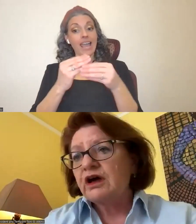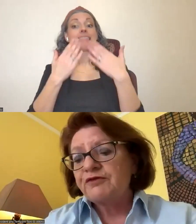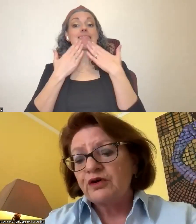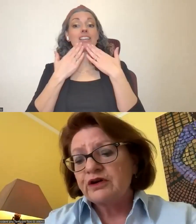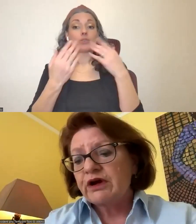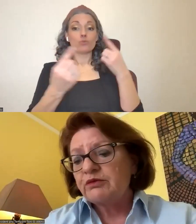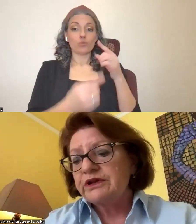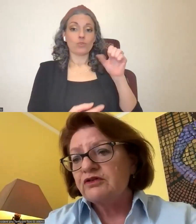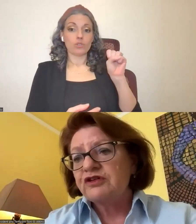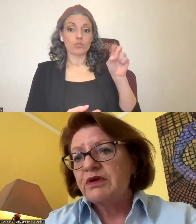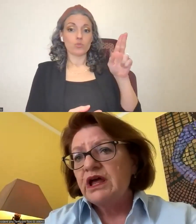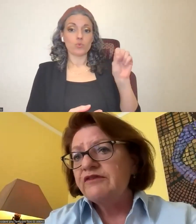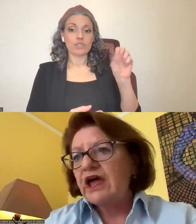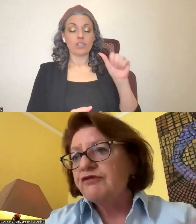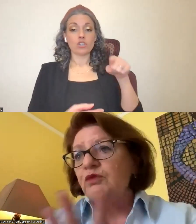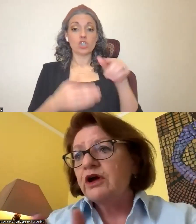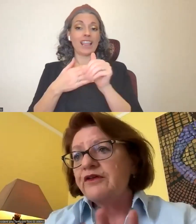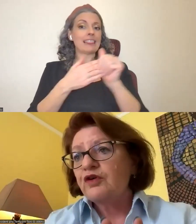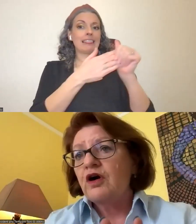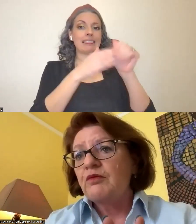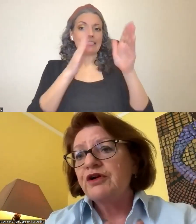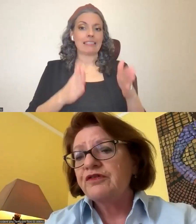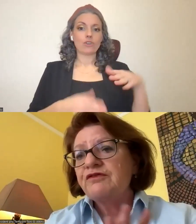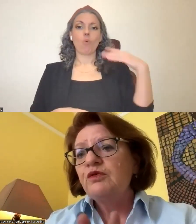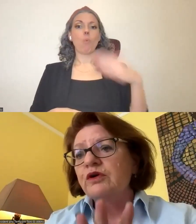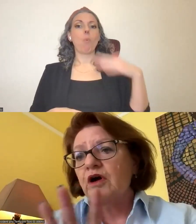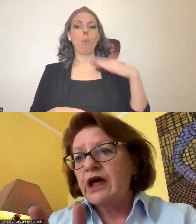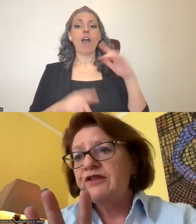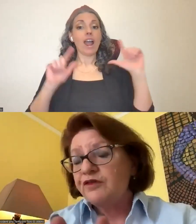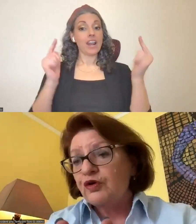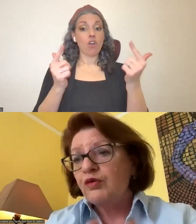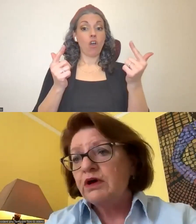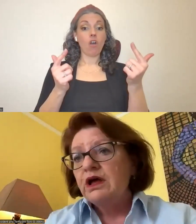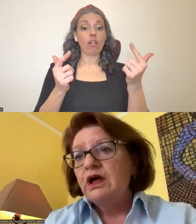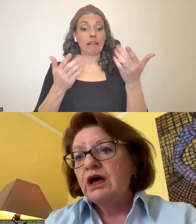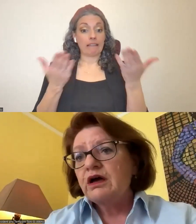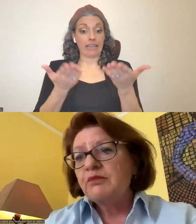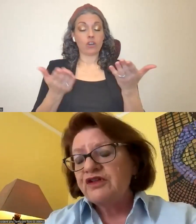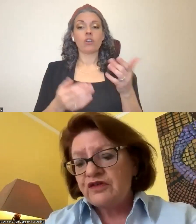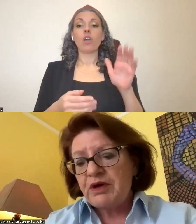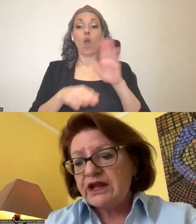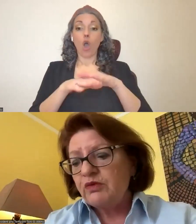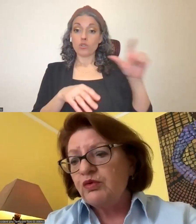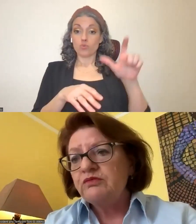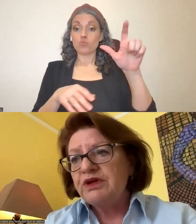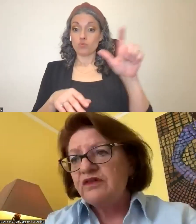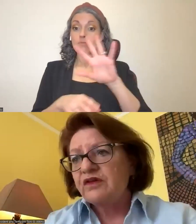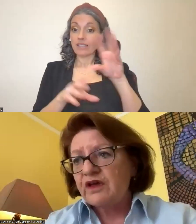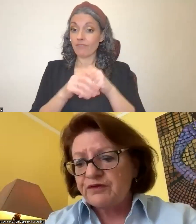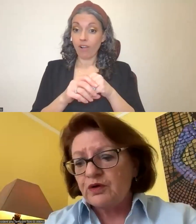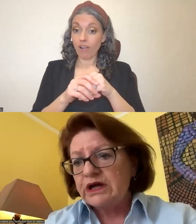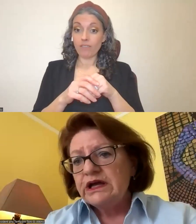Susan for her incredible leadership and to everyone on this call, because if you weren't on the Zoom participating, we wouldn't